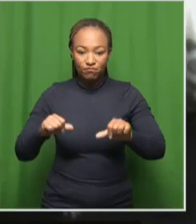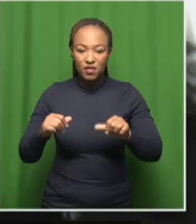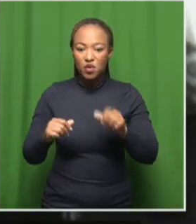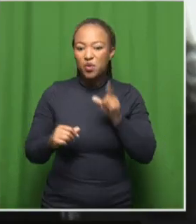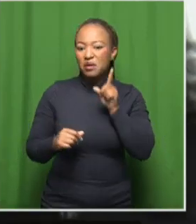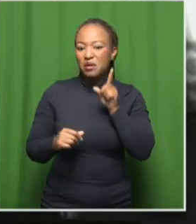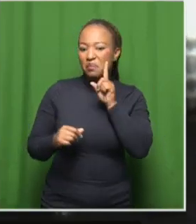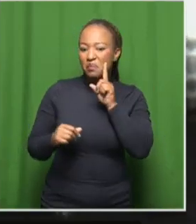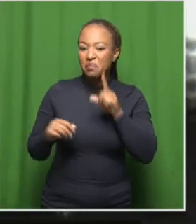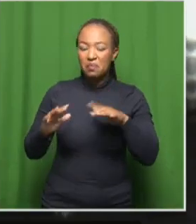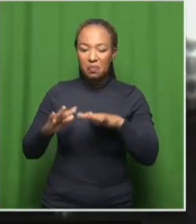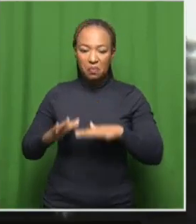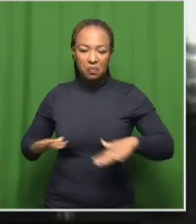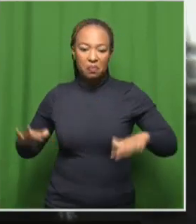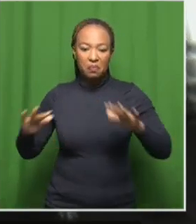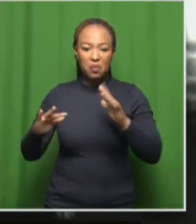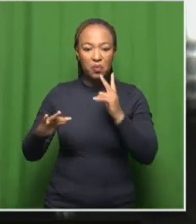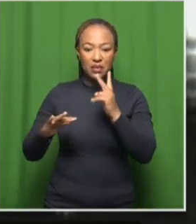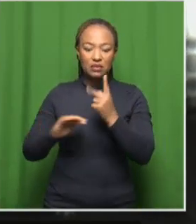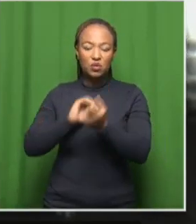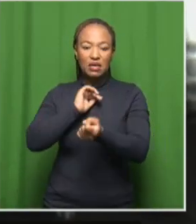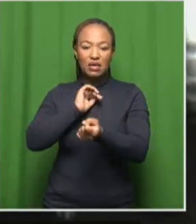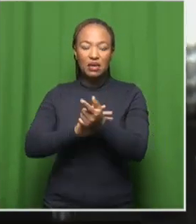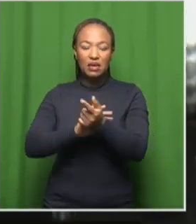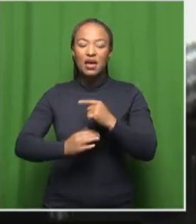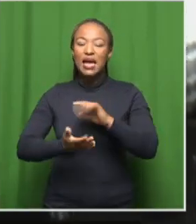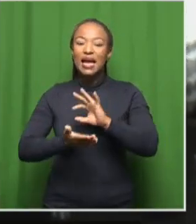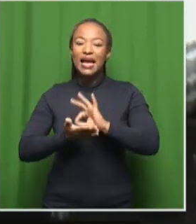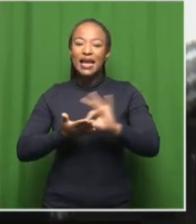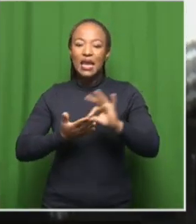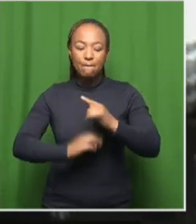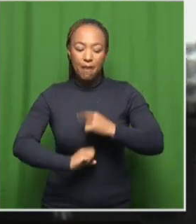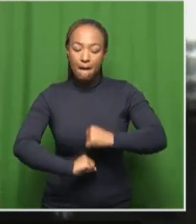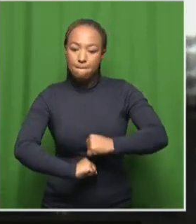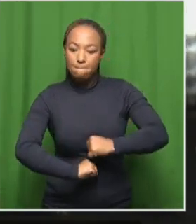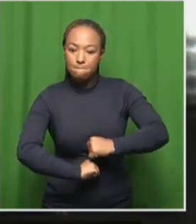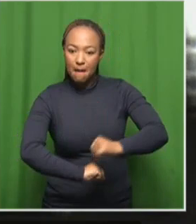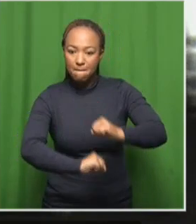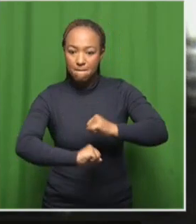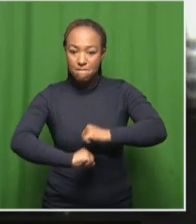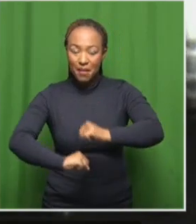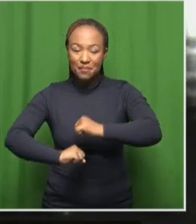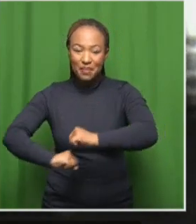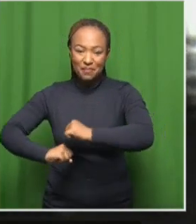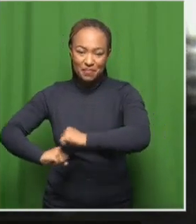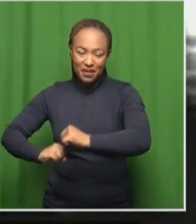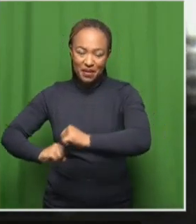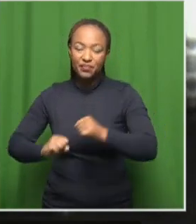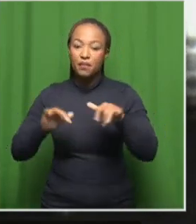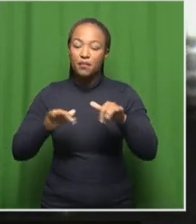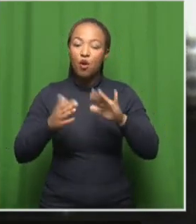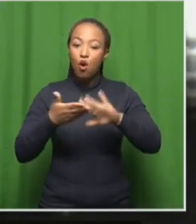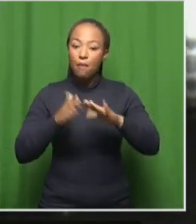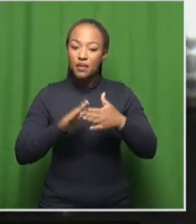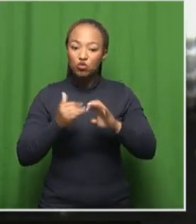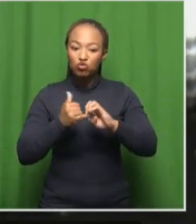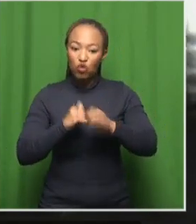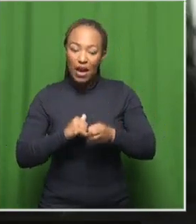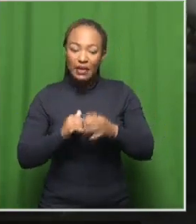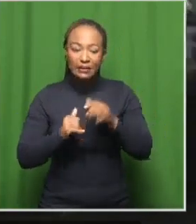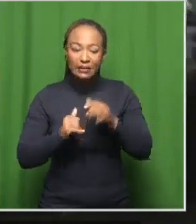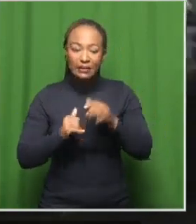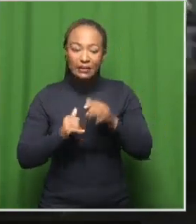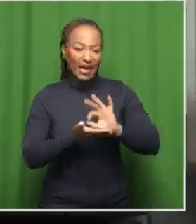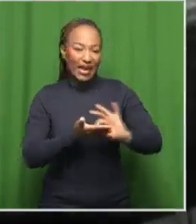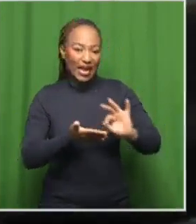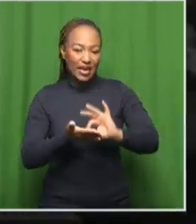see what today, I guess, will be, Sakina, the clean-up operations, the mop-up operations, and also people in the communities trying again to piece the pieces together. So